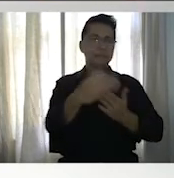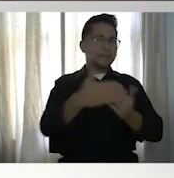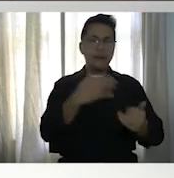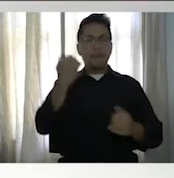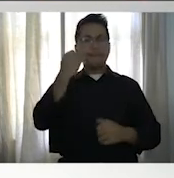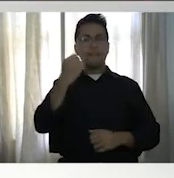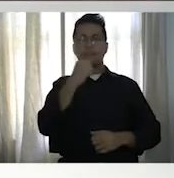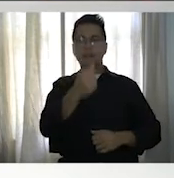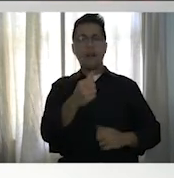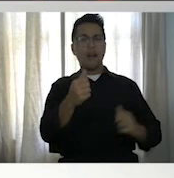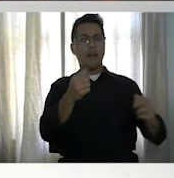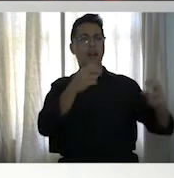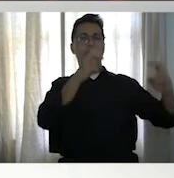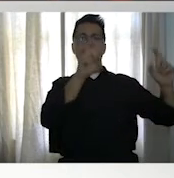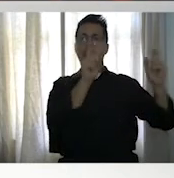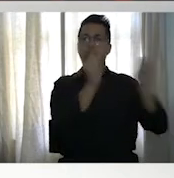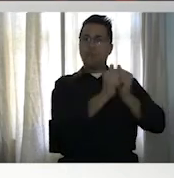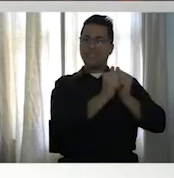with someone,